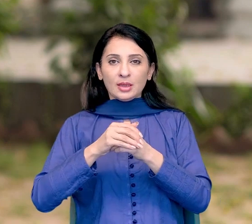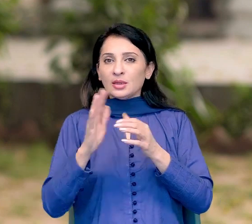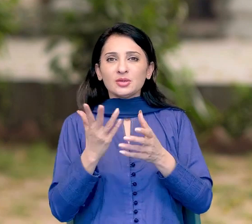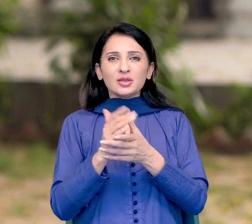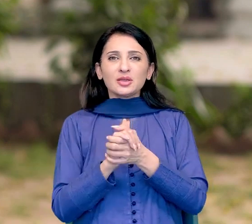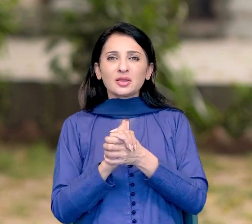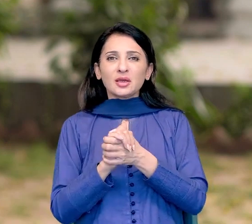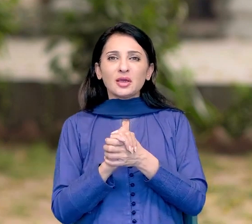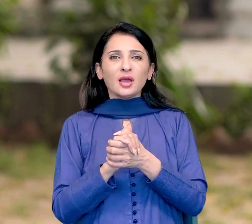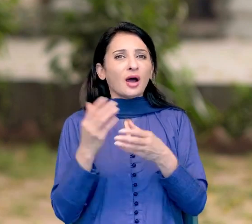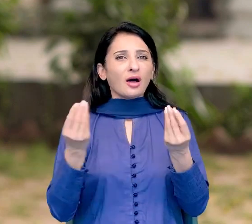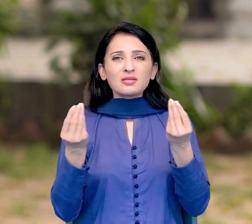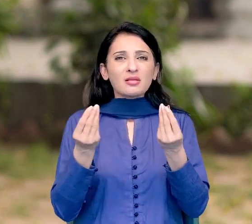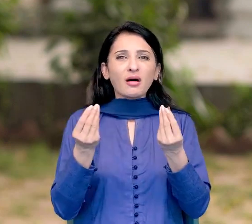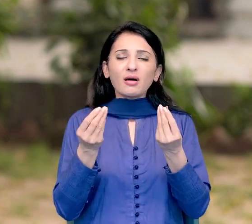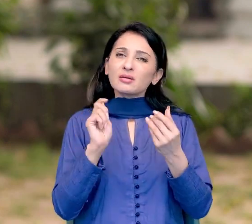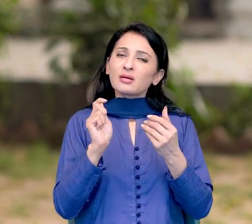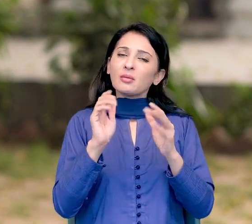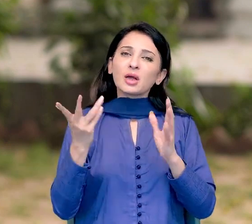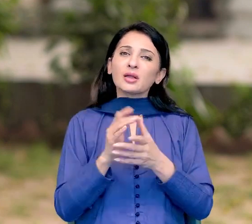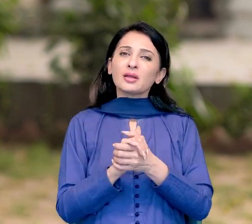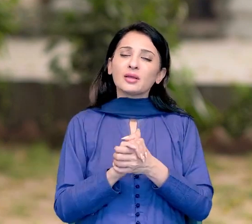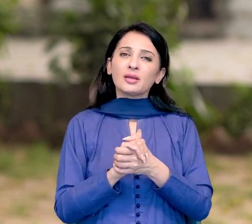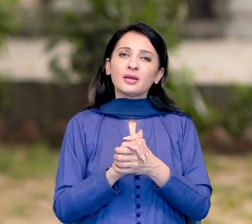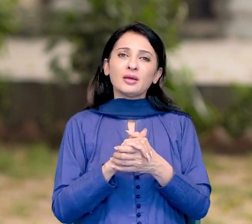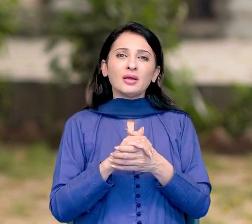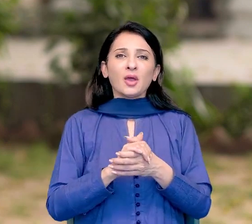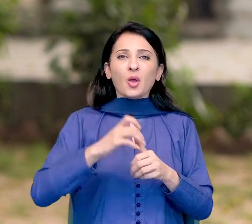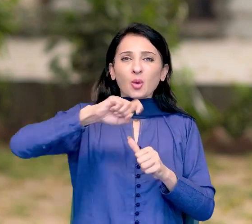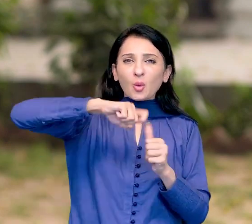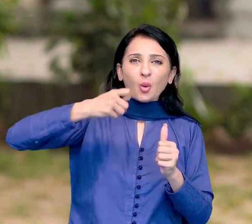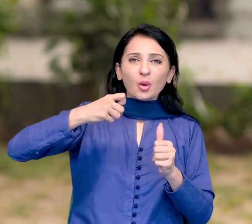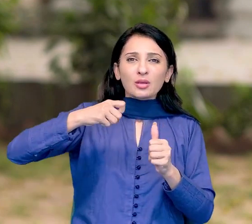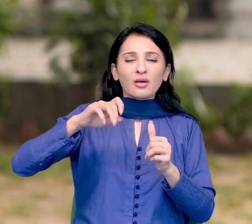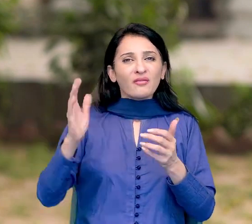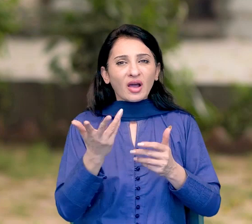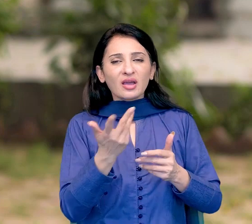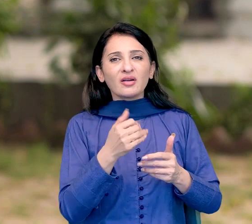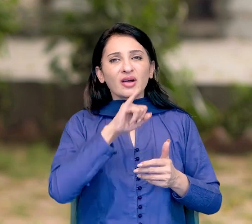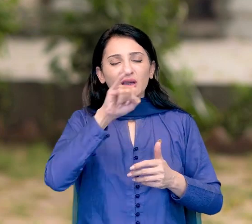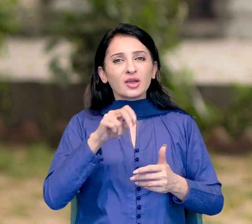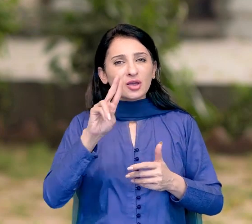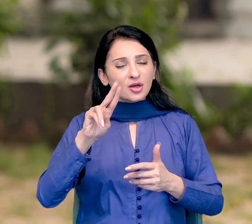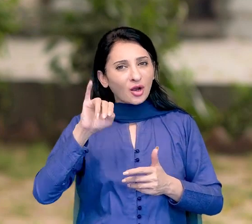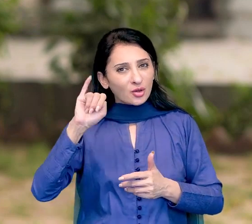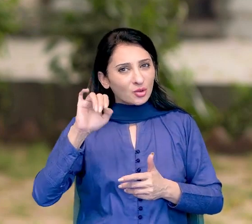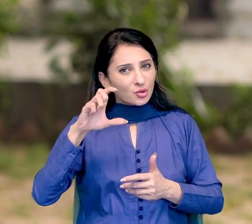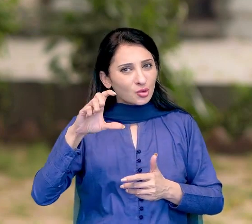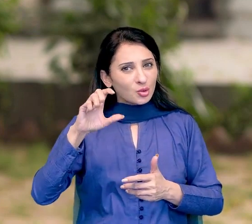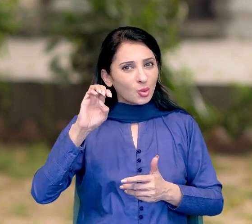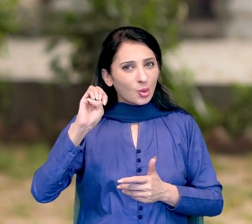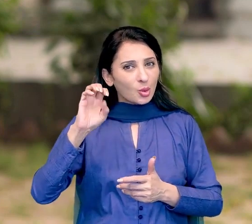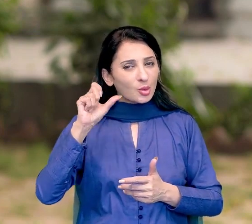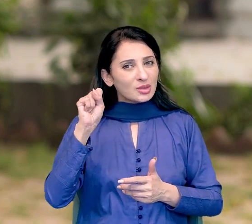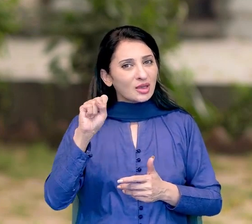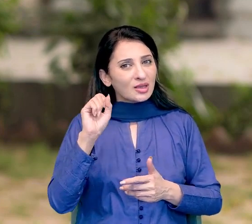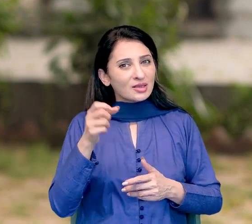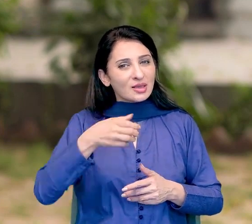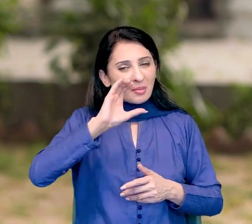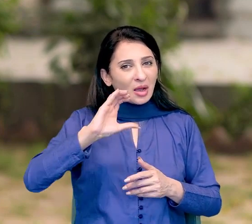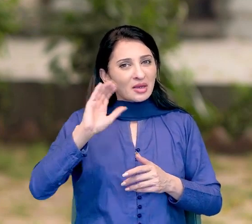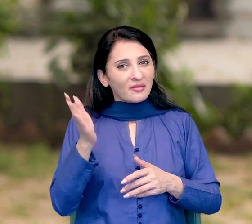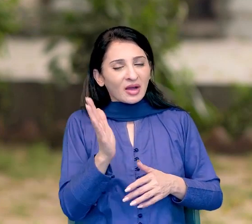Low hanging fruit, easy to do, you're not going to miss it. Cokes, juices, sugary drinks, sugary